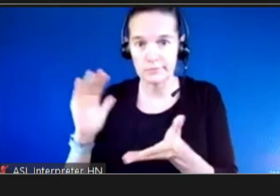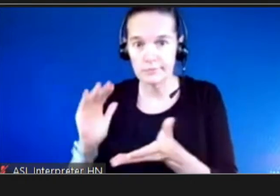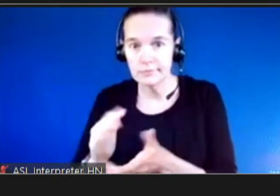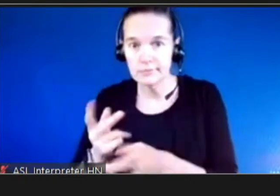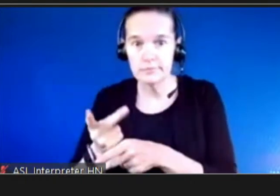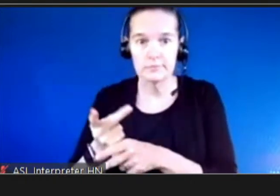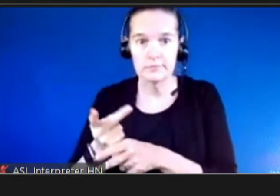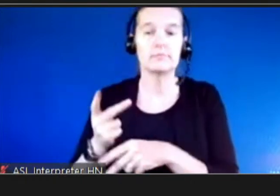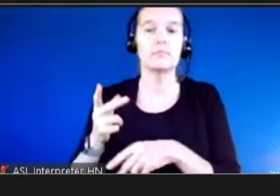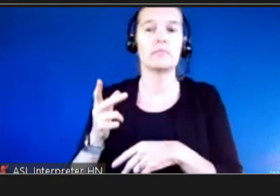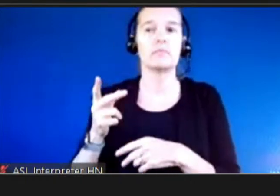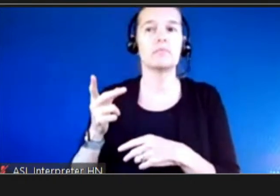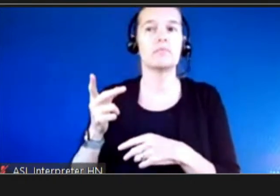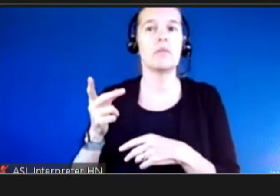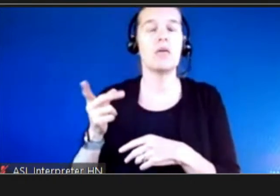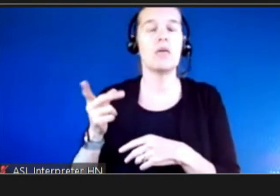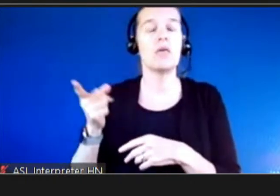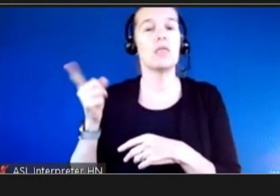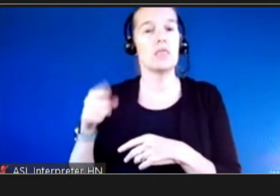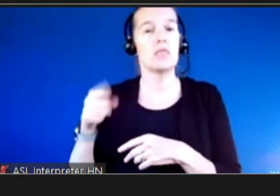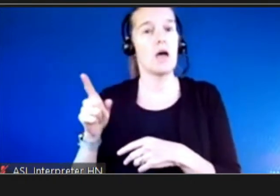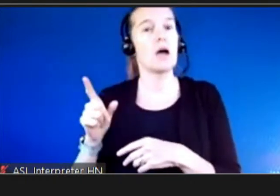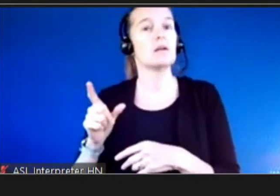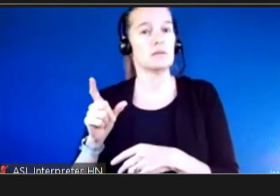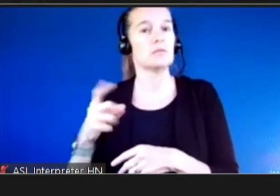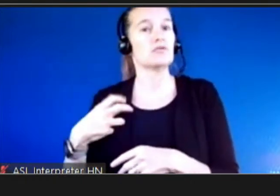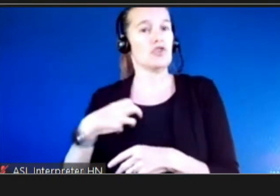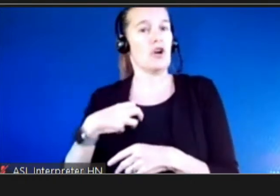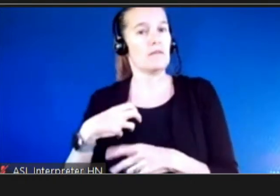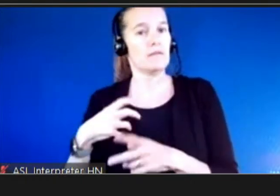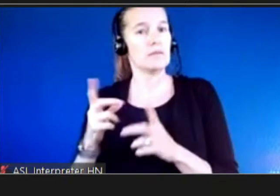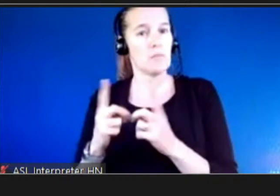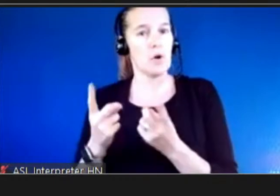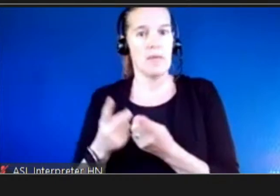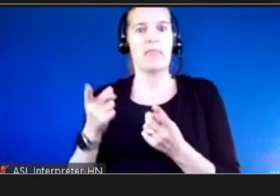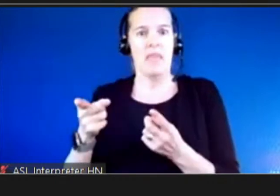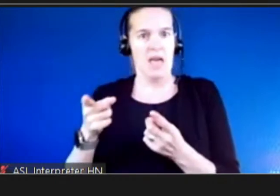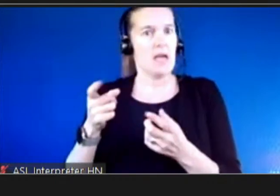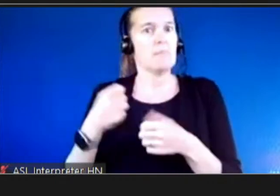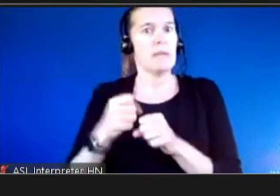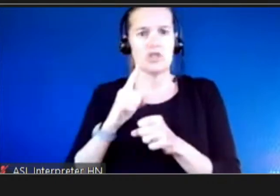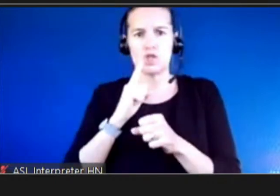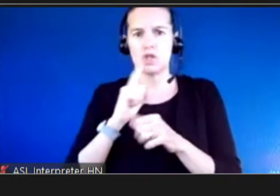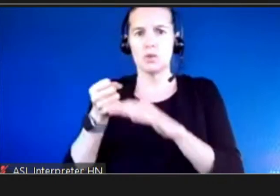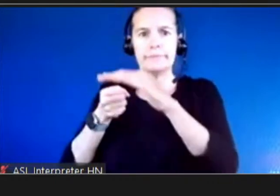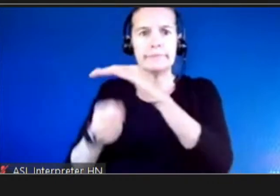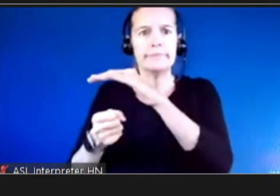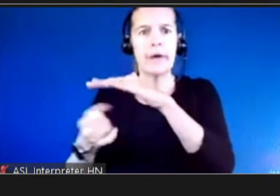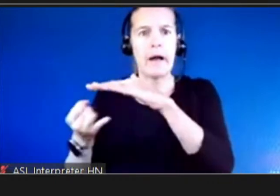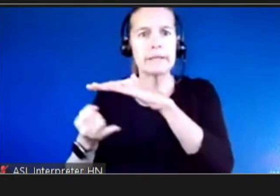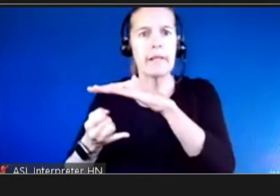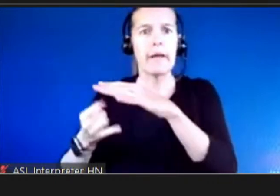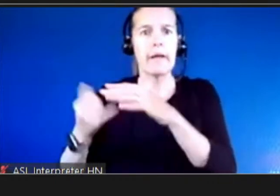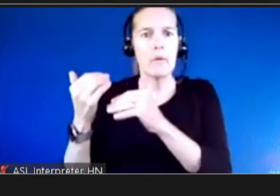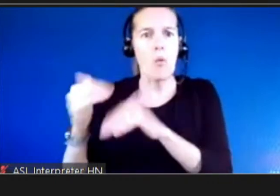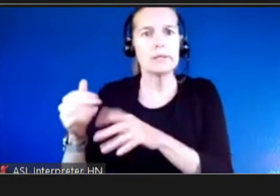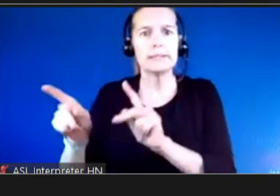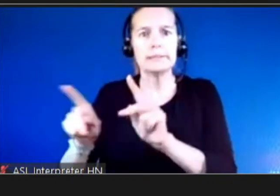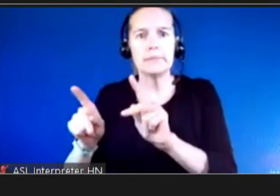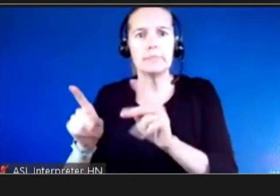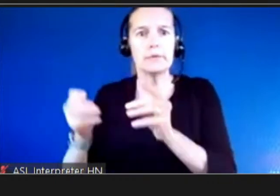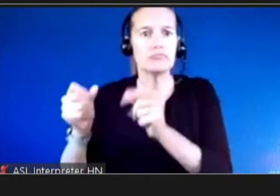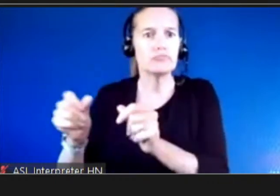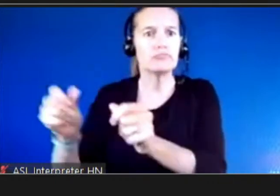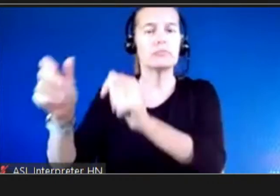have certainly been working to ensure that they have people into isolation and quarantine quickly and timely. They